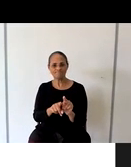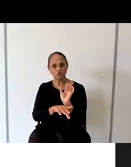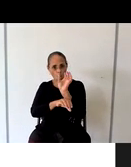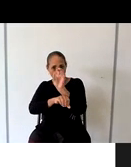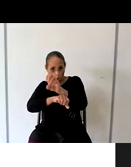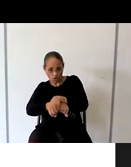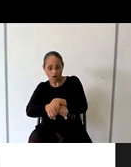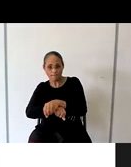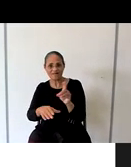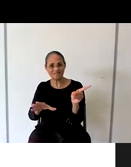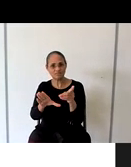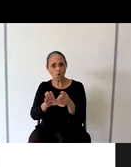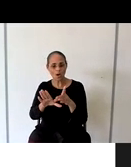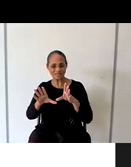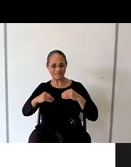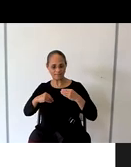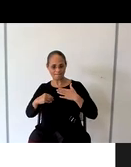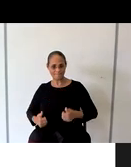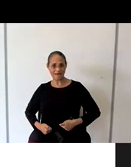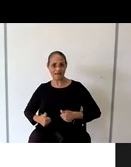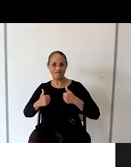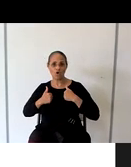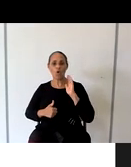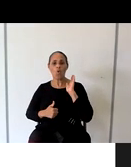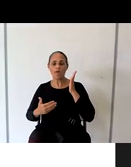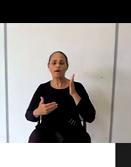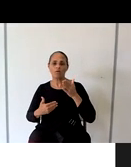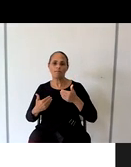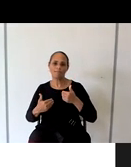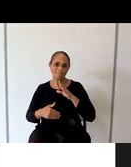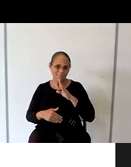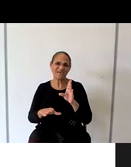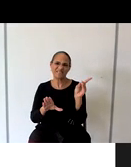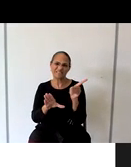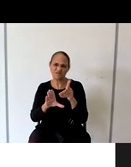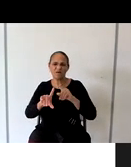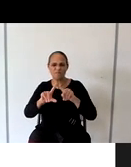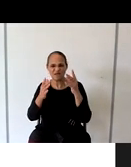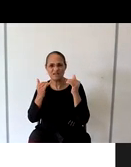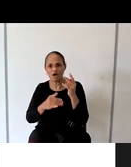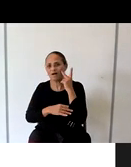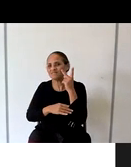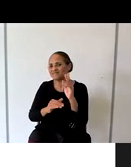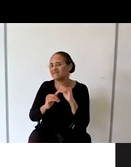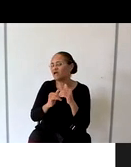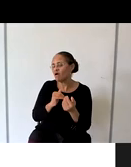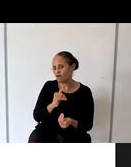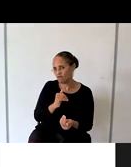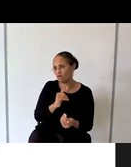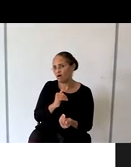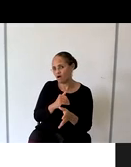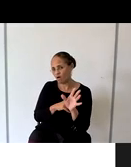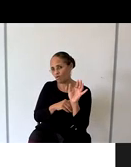that my life was going to have a disability. But now I'm kind of seeing the way that